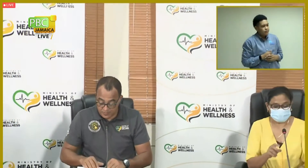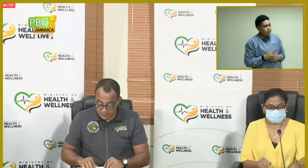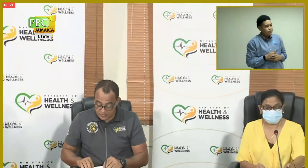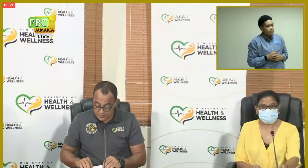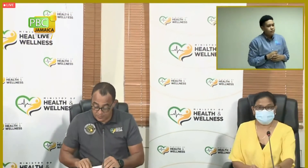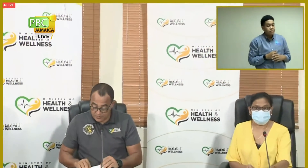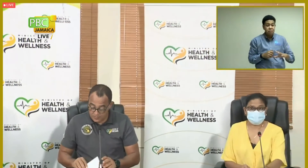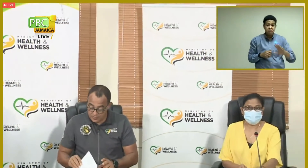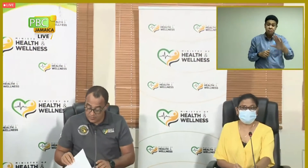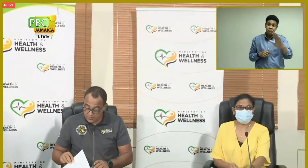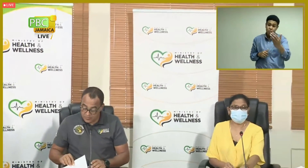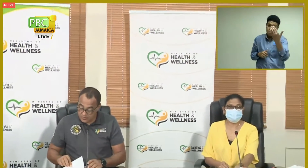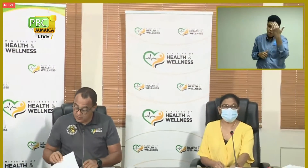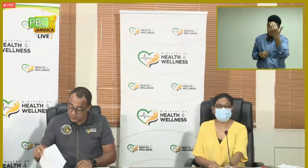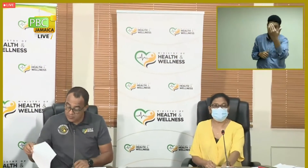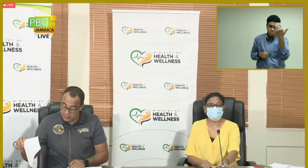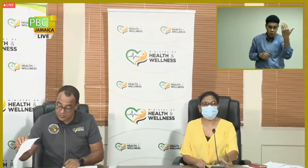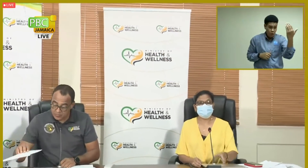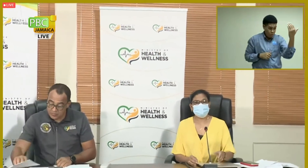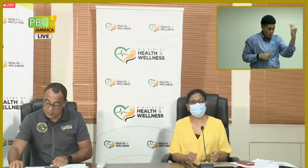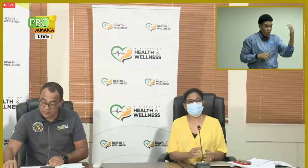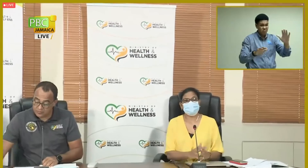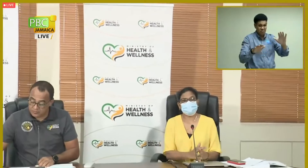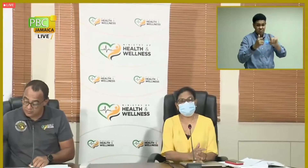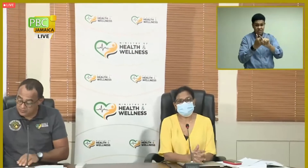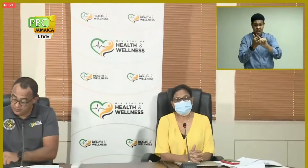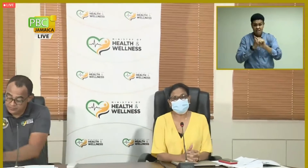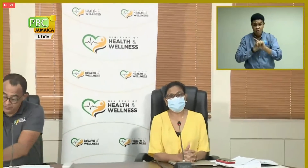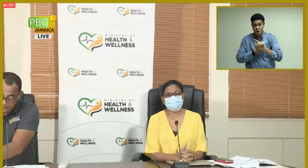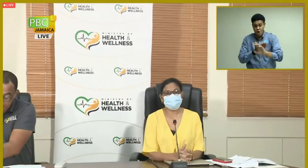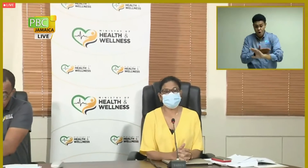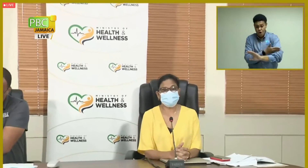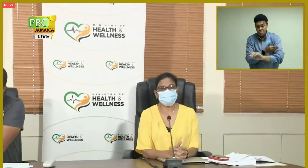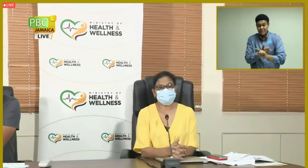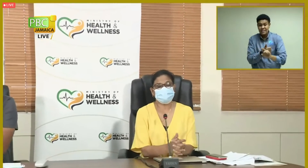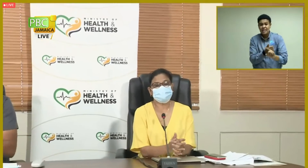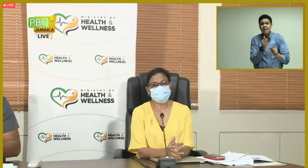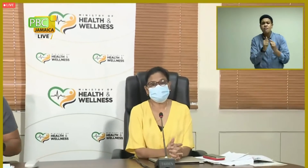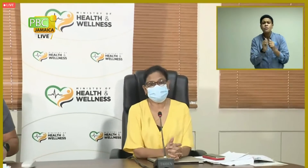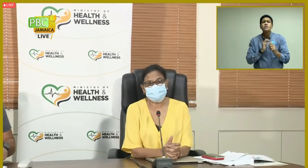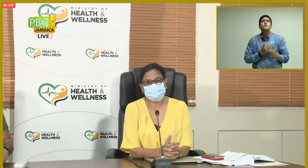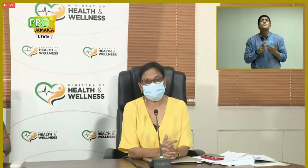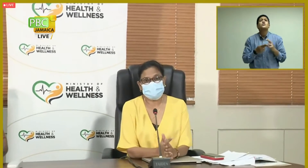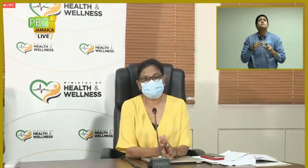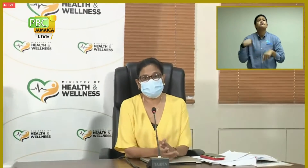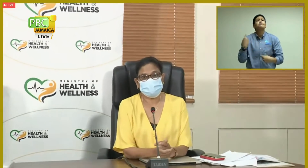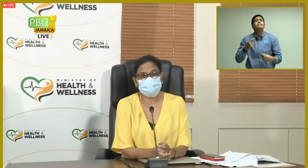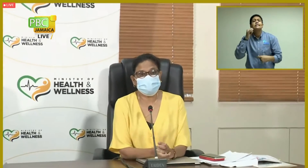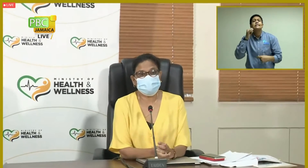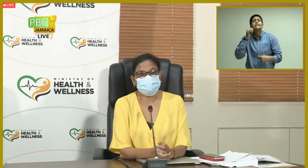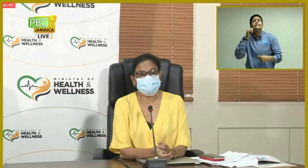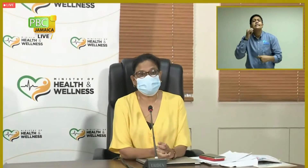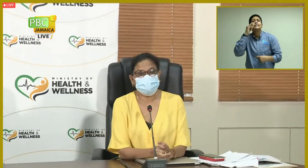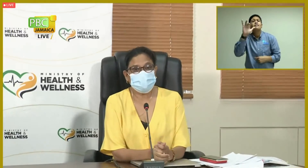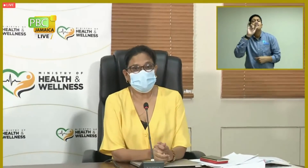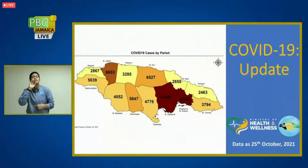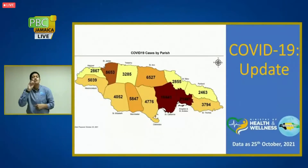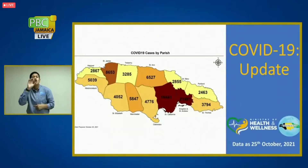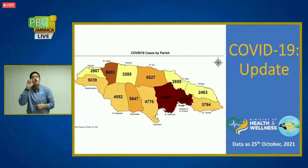Good morning, Minister. Morning, everyone. So our update with our figures as of yesterday, the 25th of